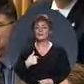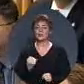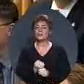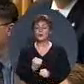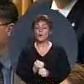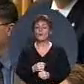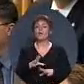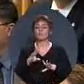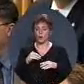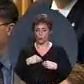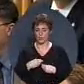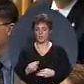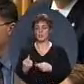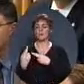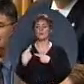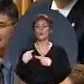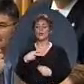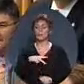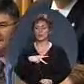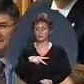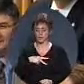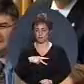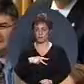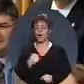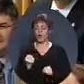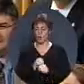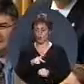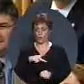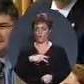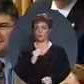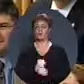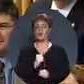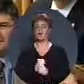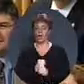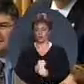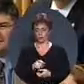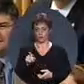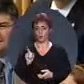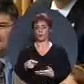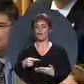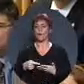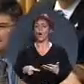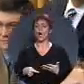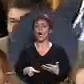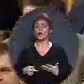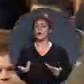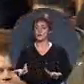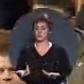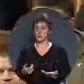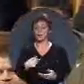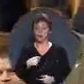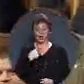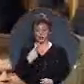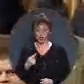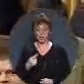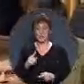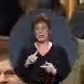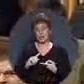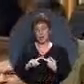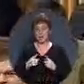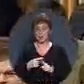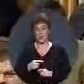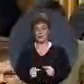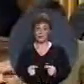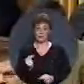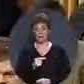to accept our responsibilities and do our due diligence, Mr. Speaker. And I say to the member opposite that when it comes to public